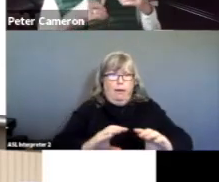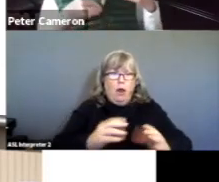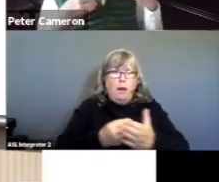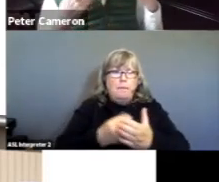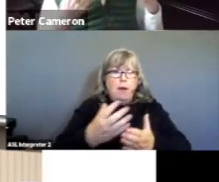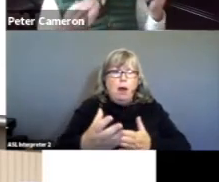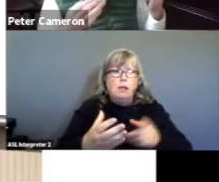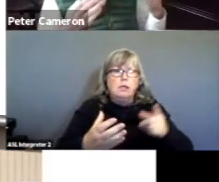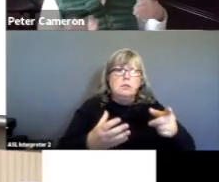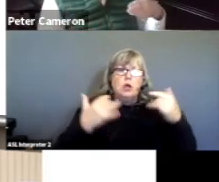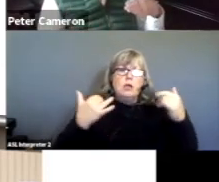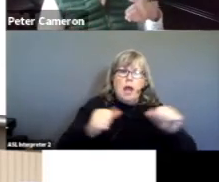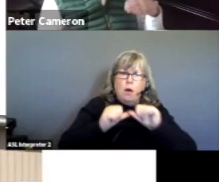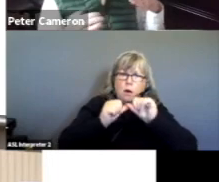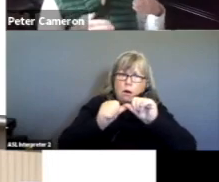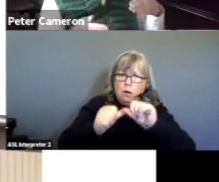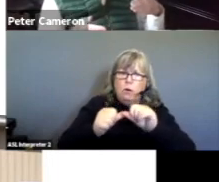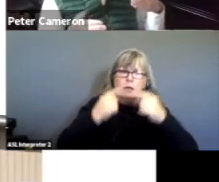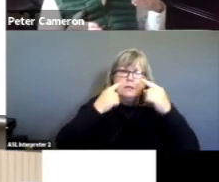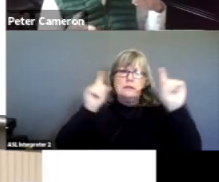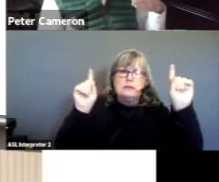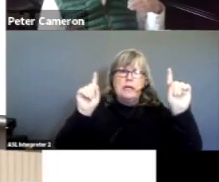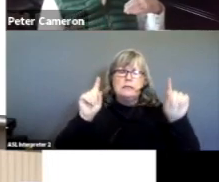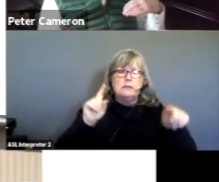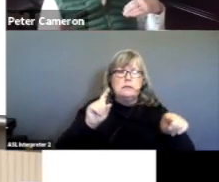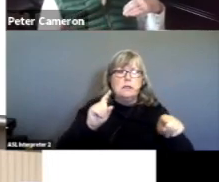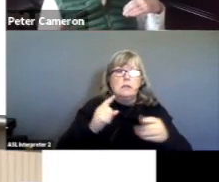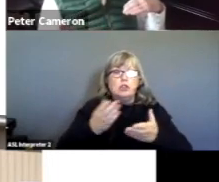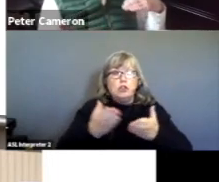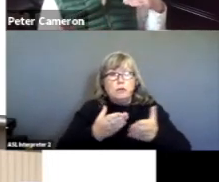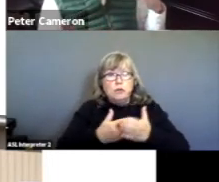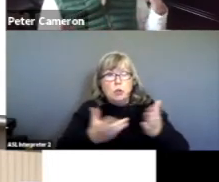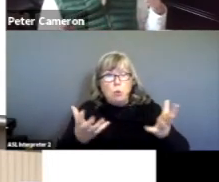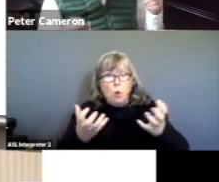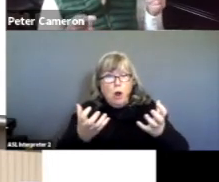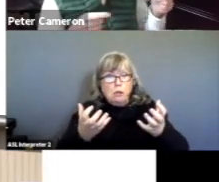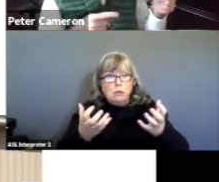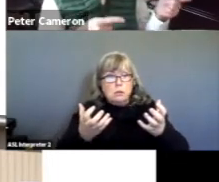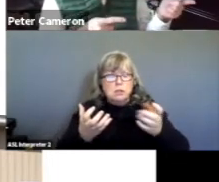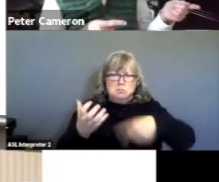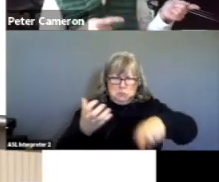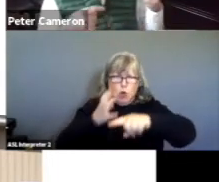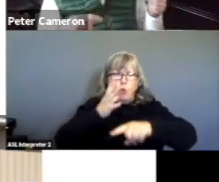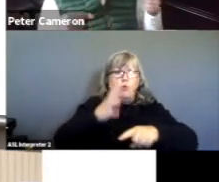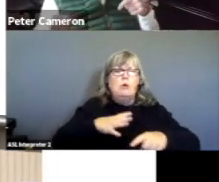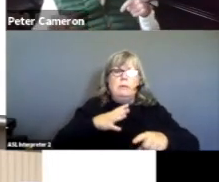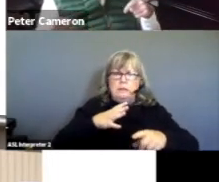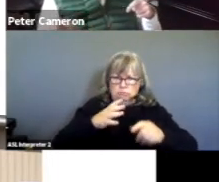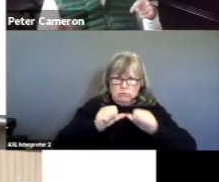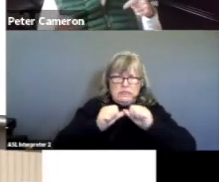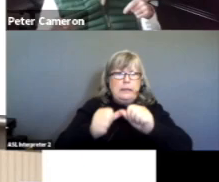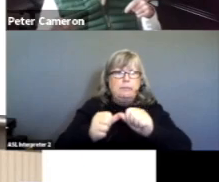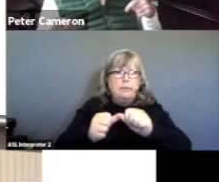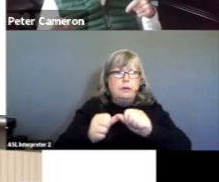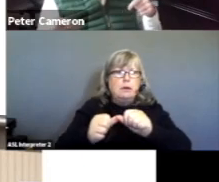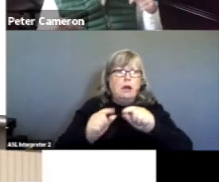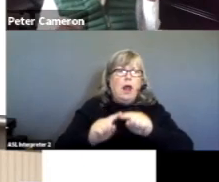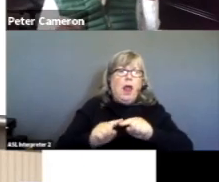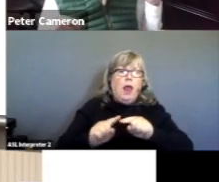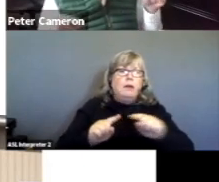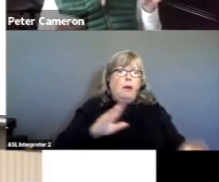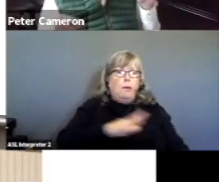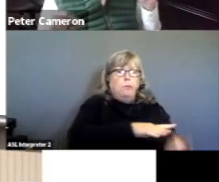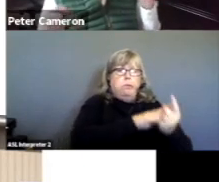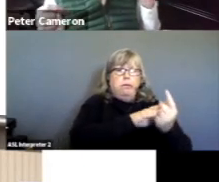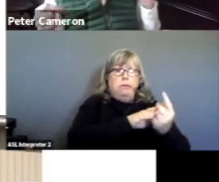success story. It provides the services they wanted, and it's a going concern, and they inspired another one in Fergus. So